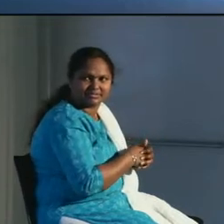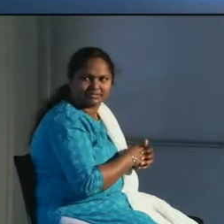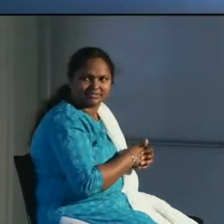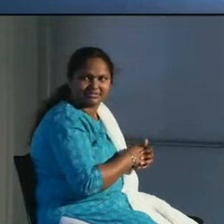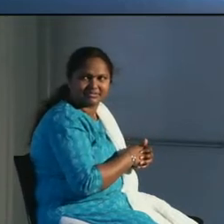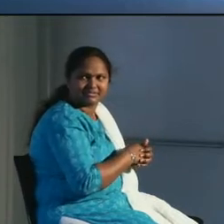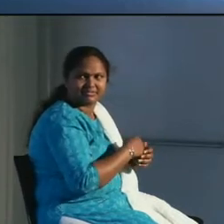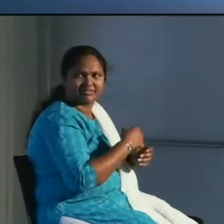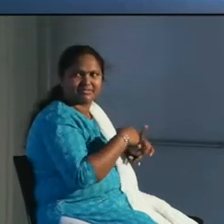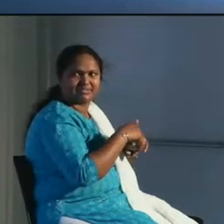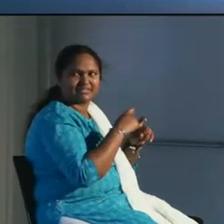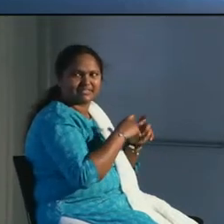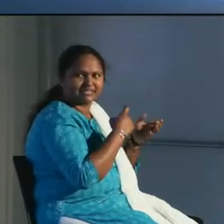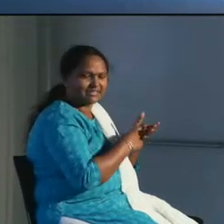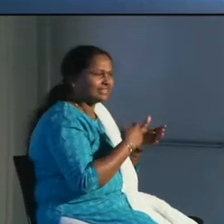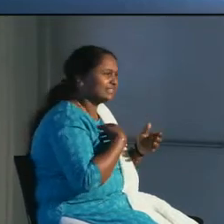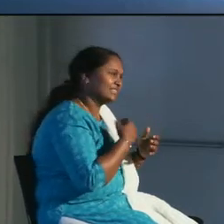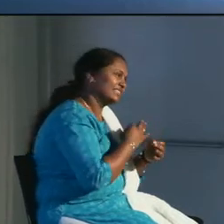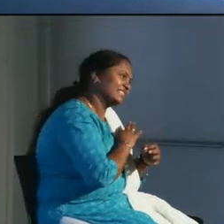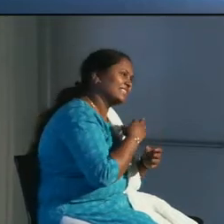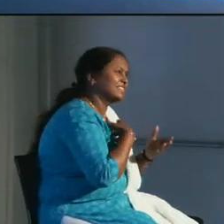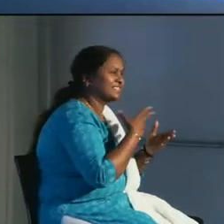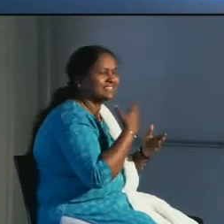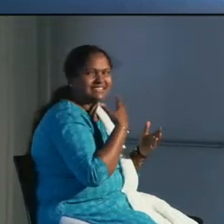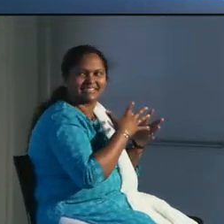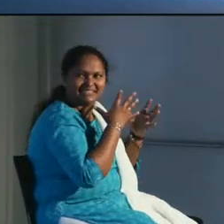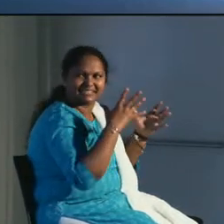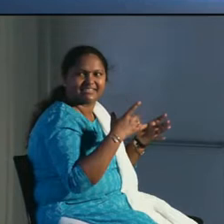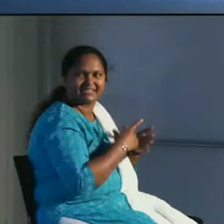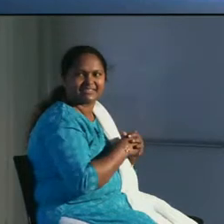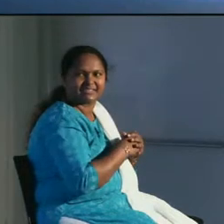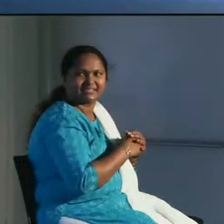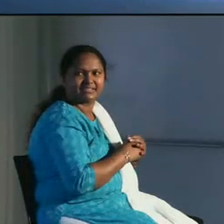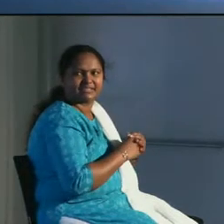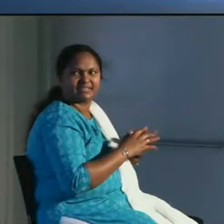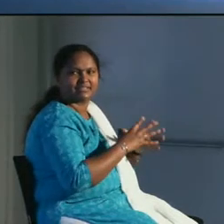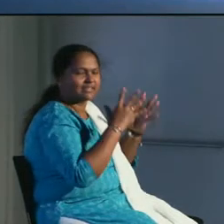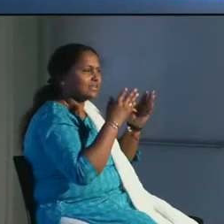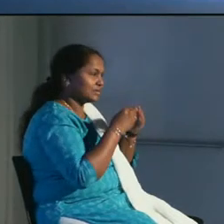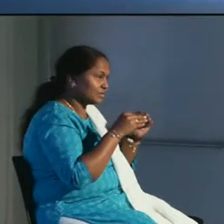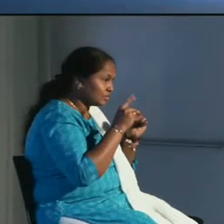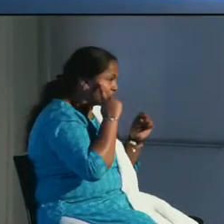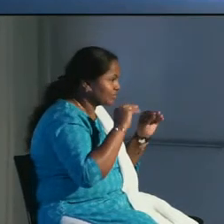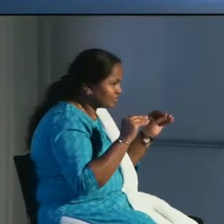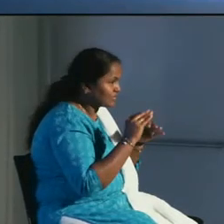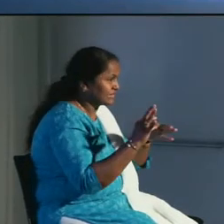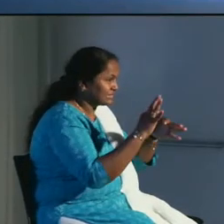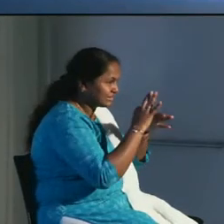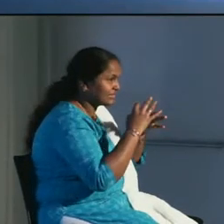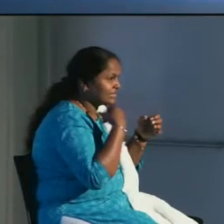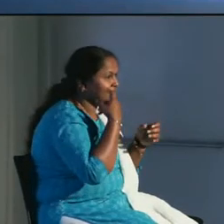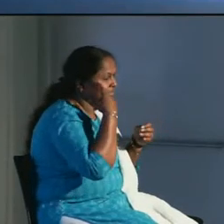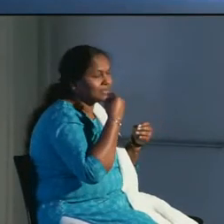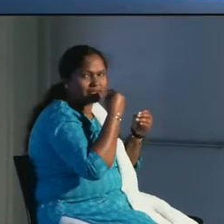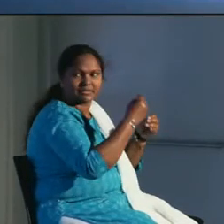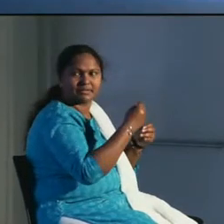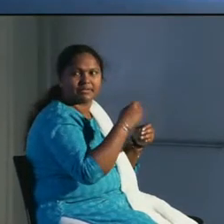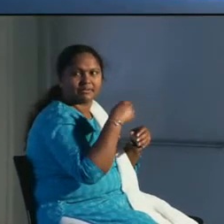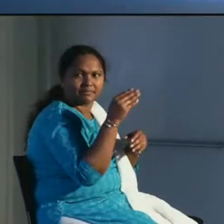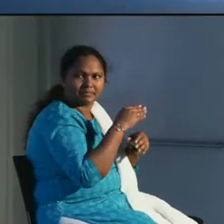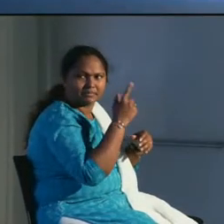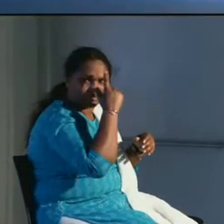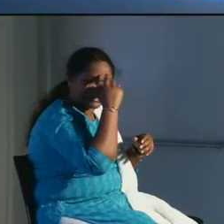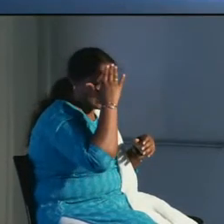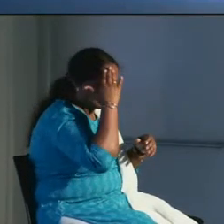Kerala, we love you, but this is also great," because that is it. A lot of things are these moments of connection, and I painted headless